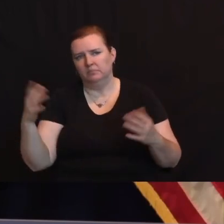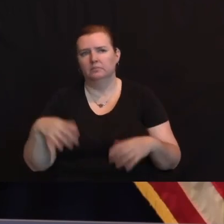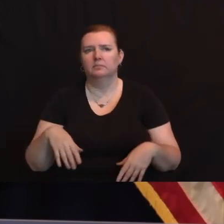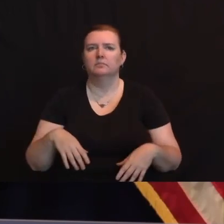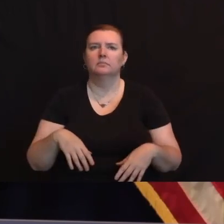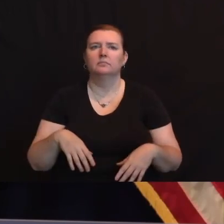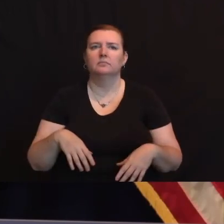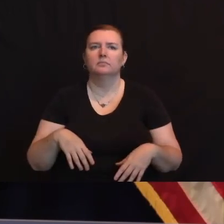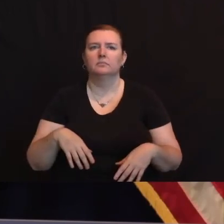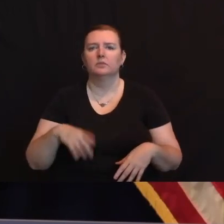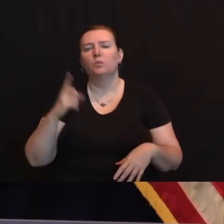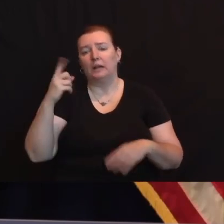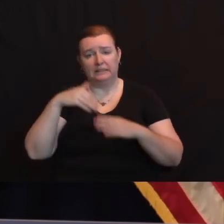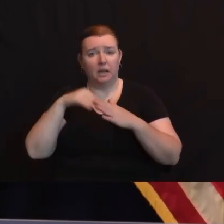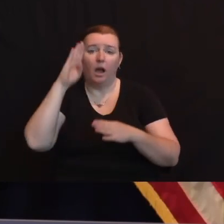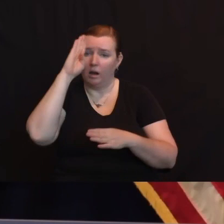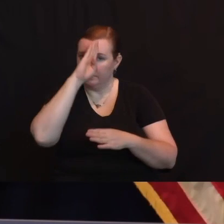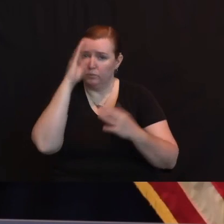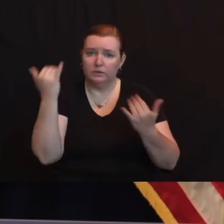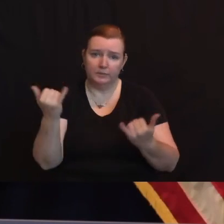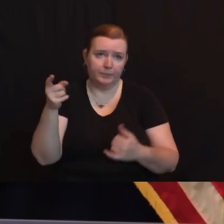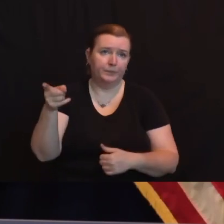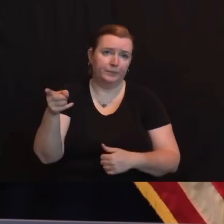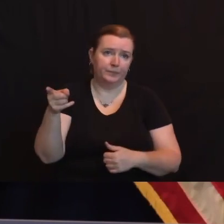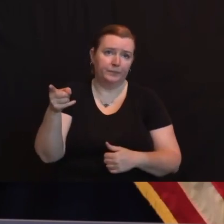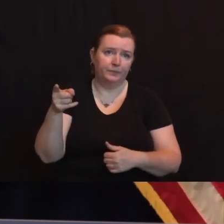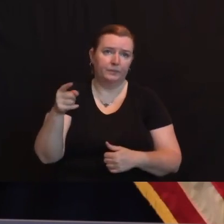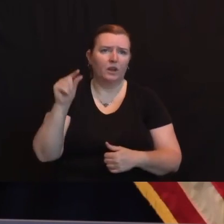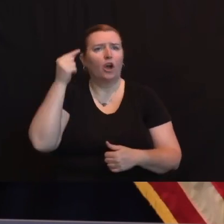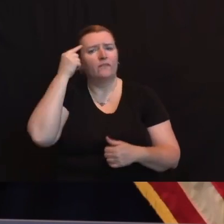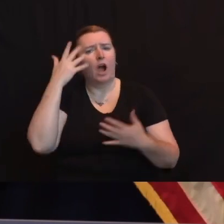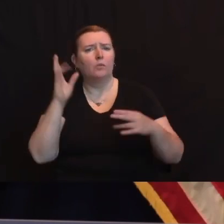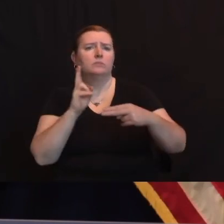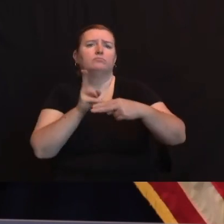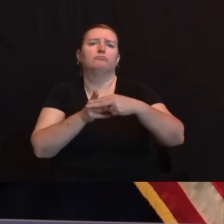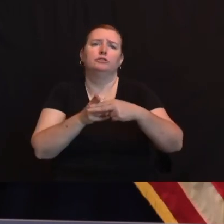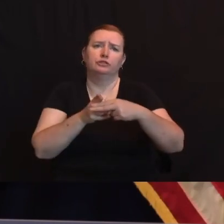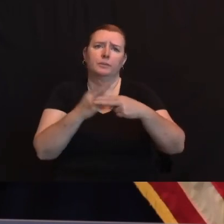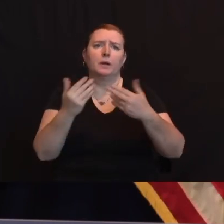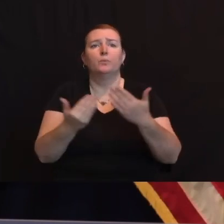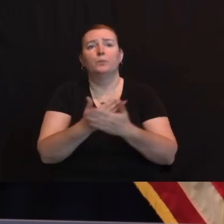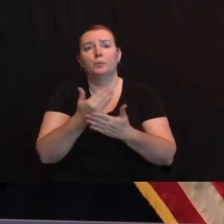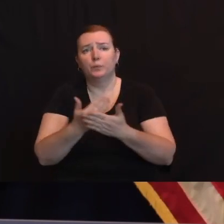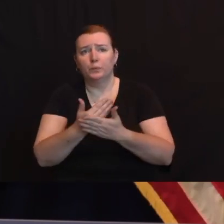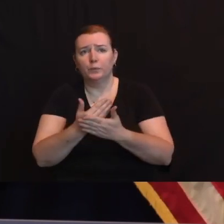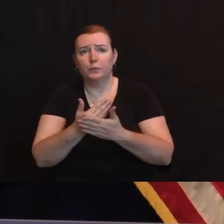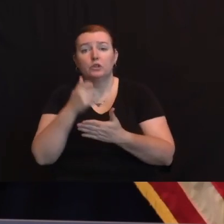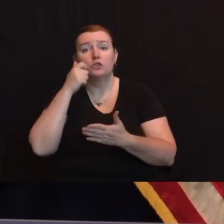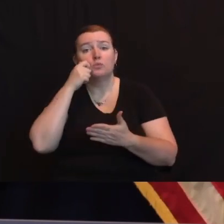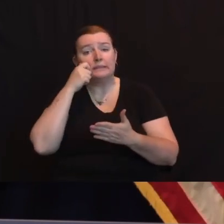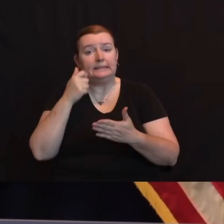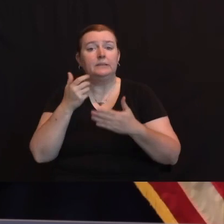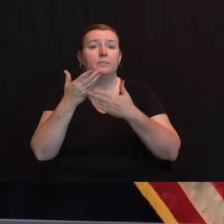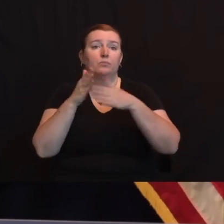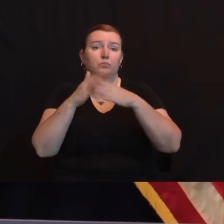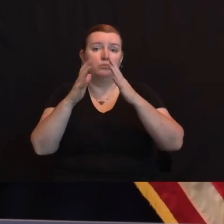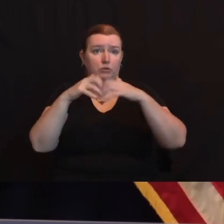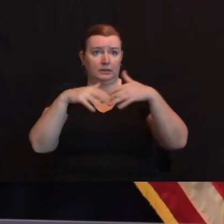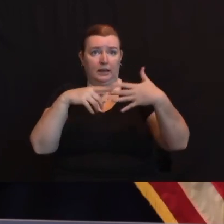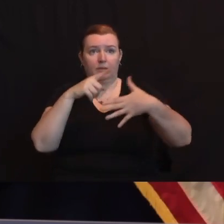hospitalized. The Governor reviewed the new cases and deaths in terms of race and ethnicity. The breakdown is as follows: